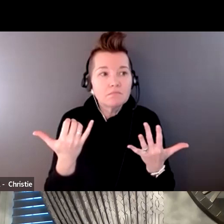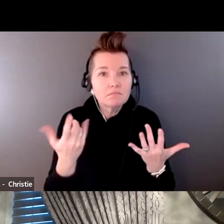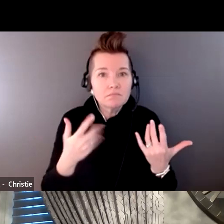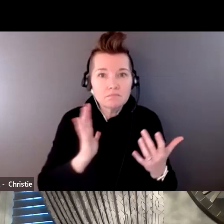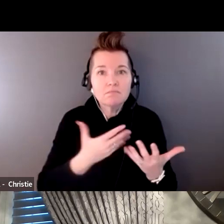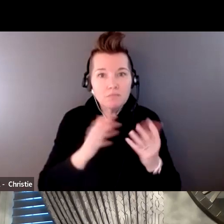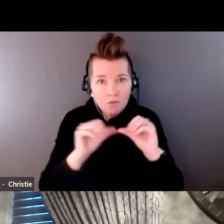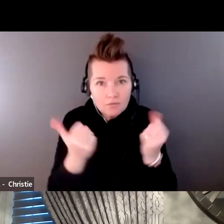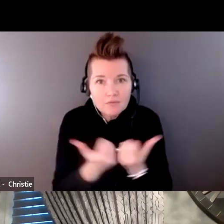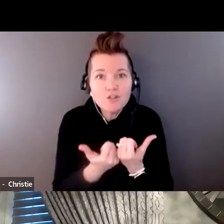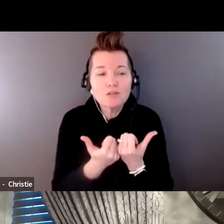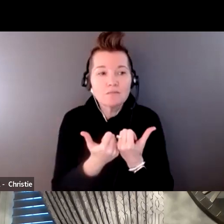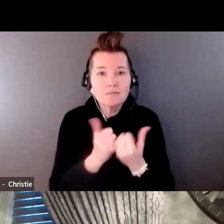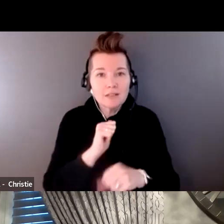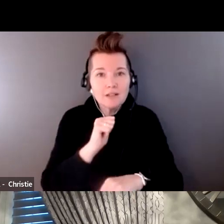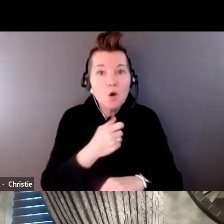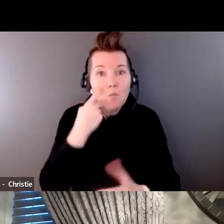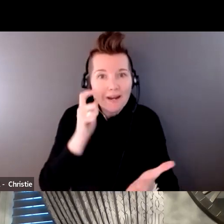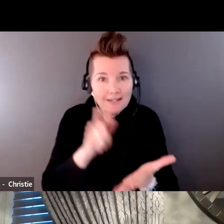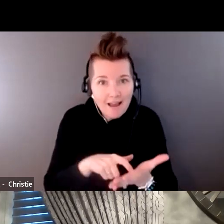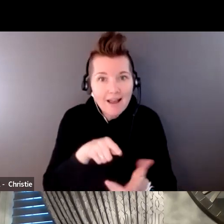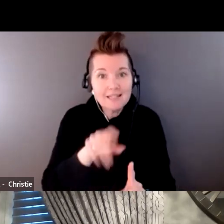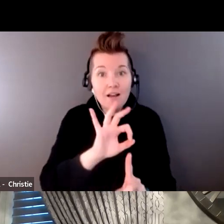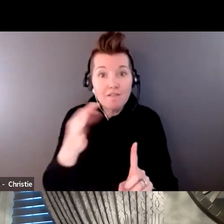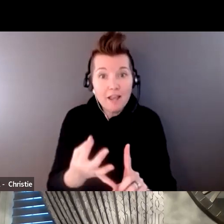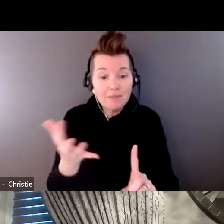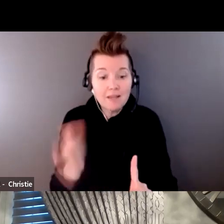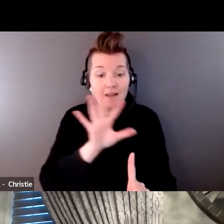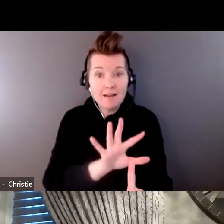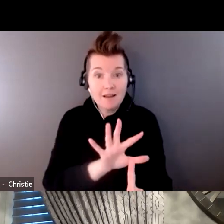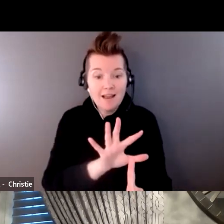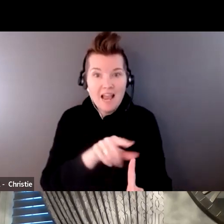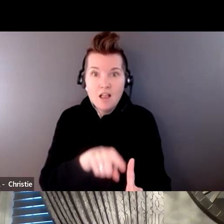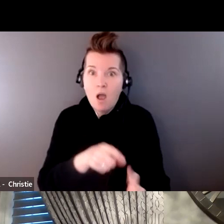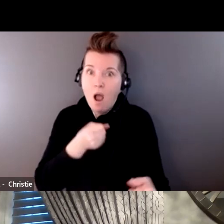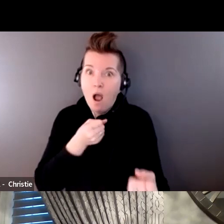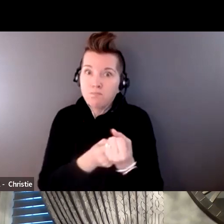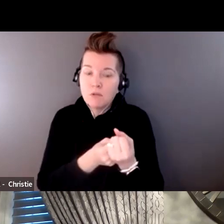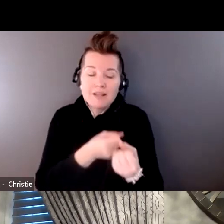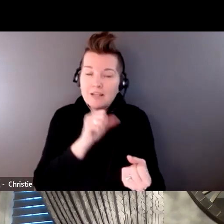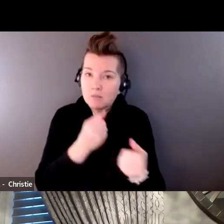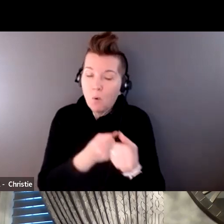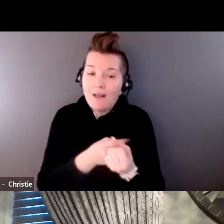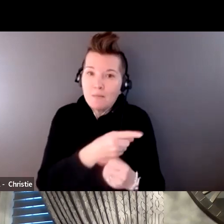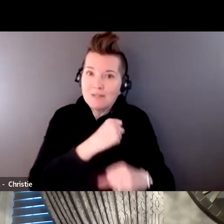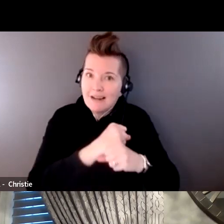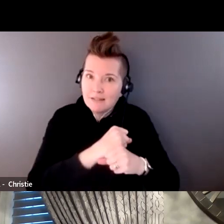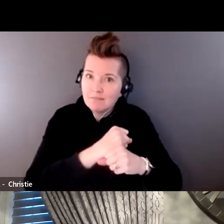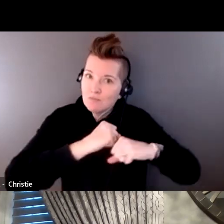is an overprotection of loved ones with disabilities, especially females, which encourages caregivers to